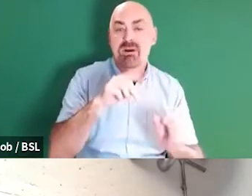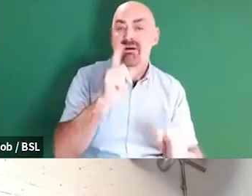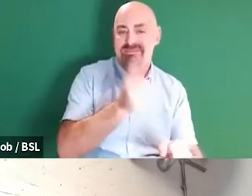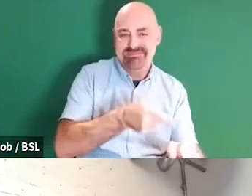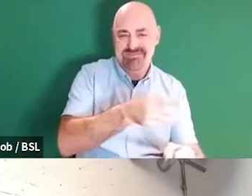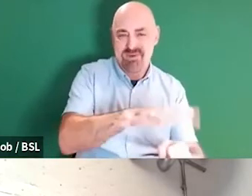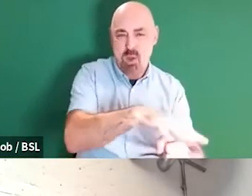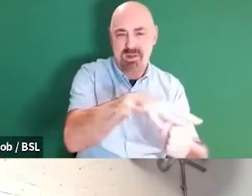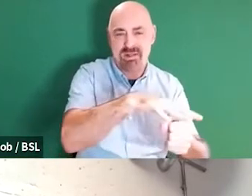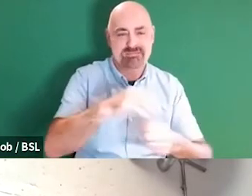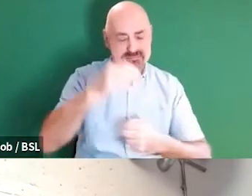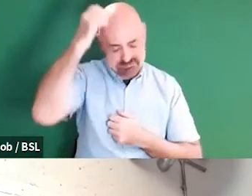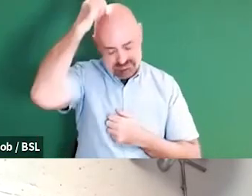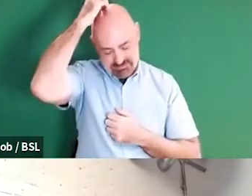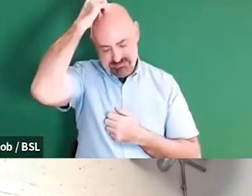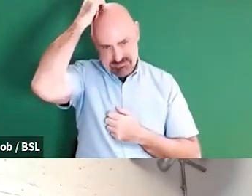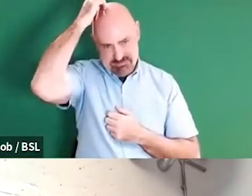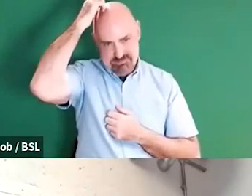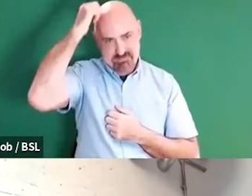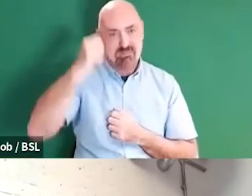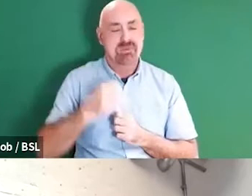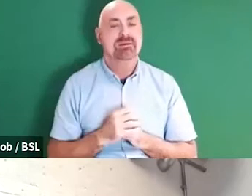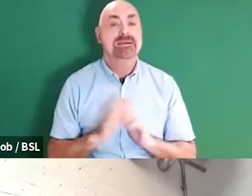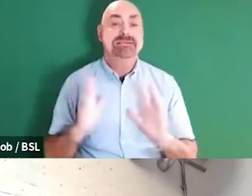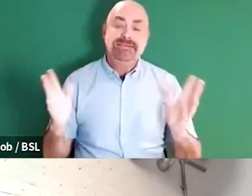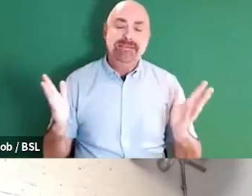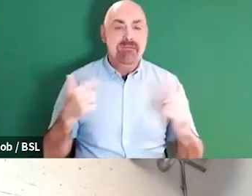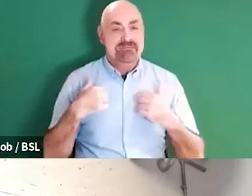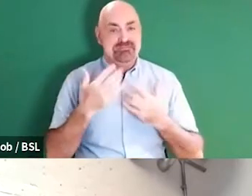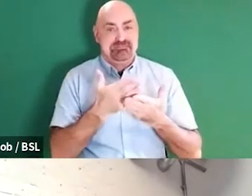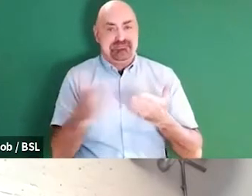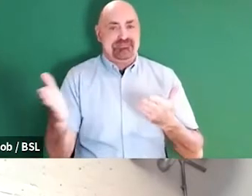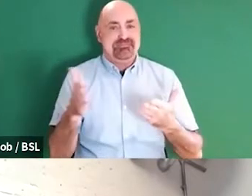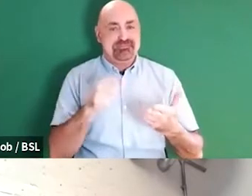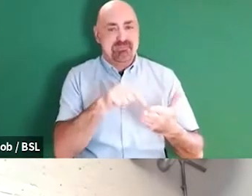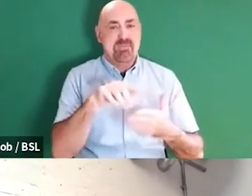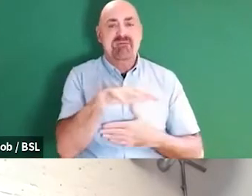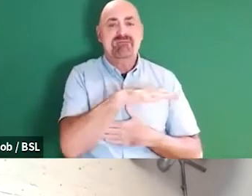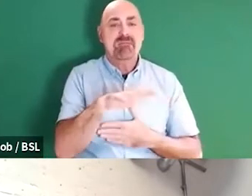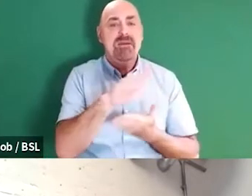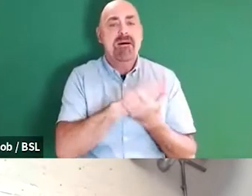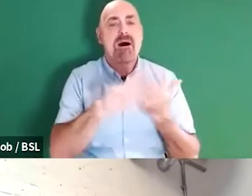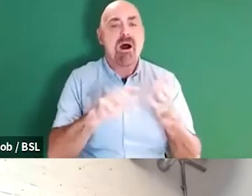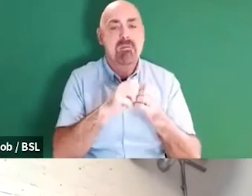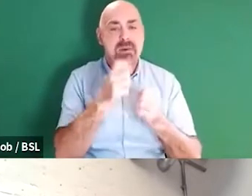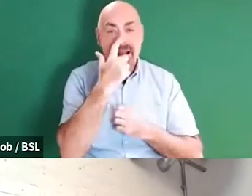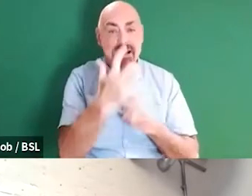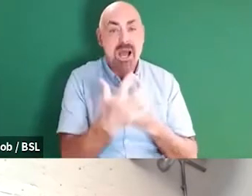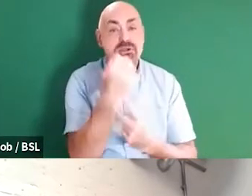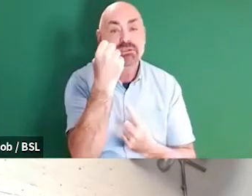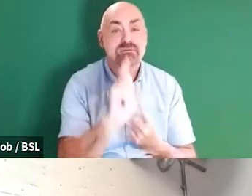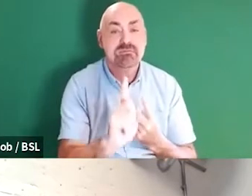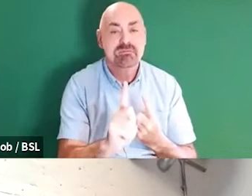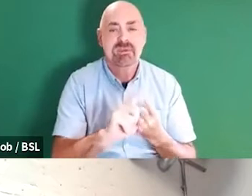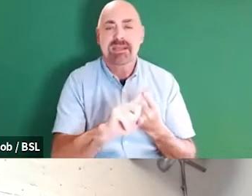to the question, I think, well, to state the blindingly obvious, what family hubs can achieve all depends on how